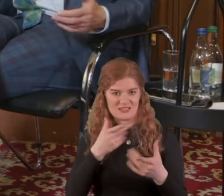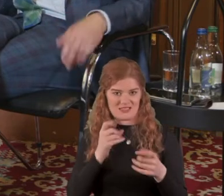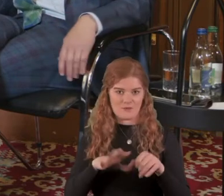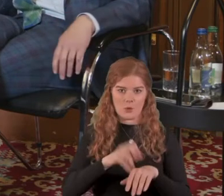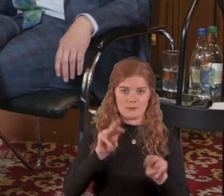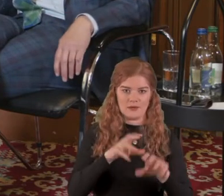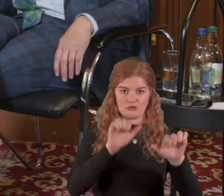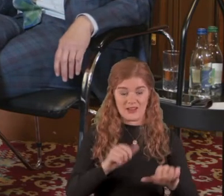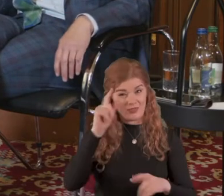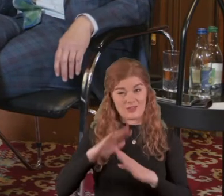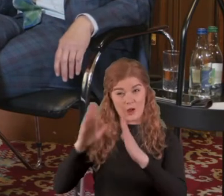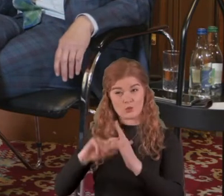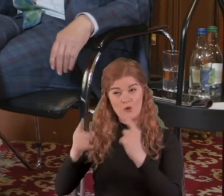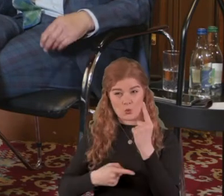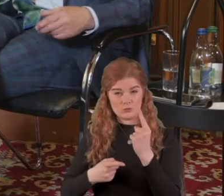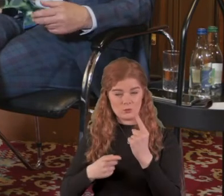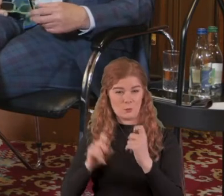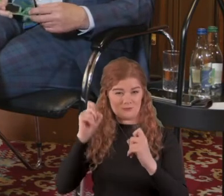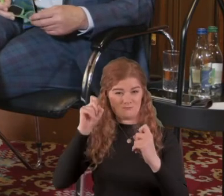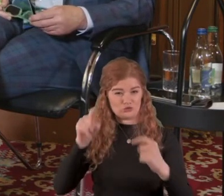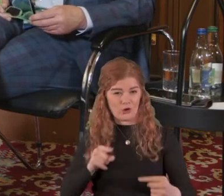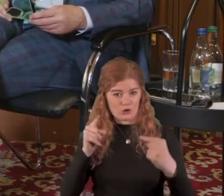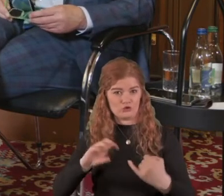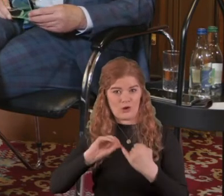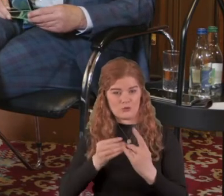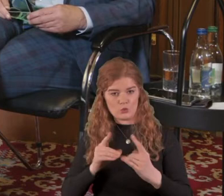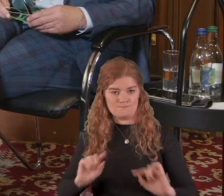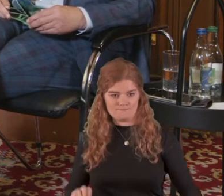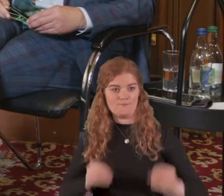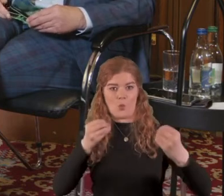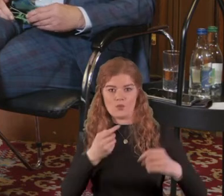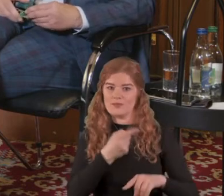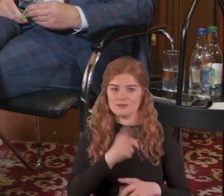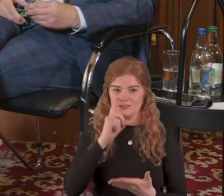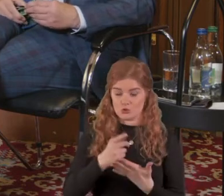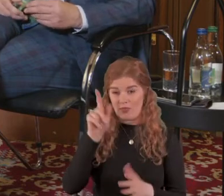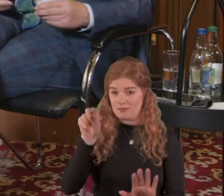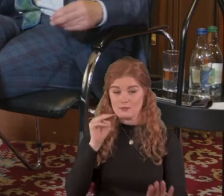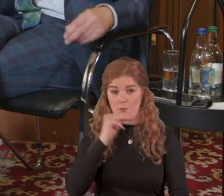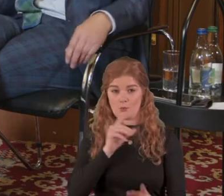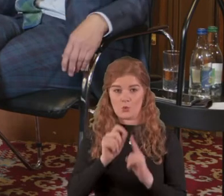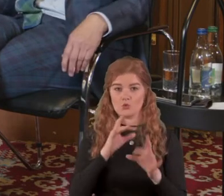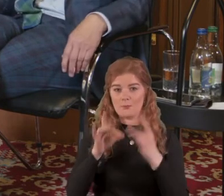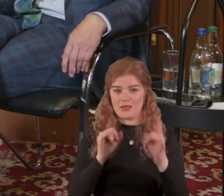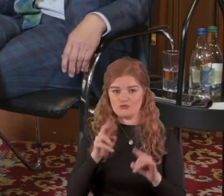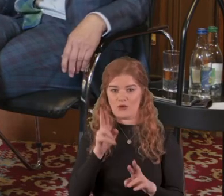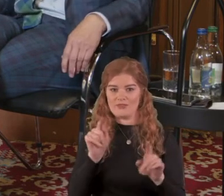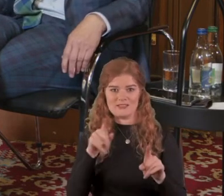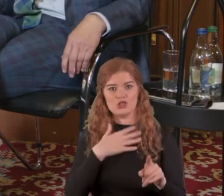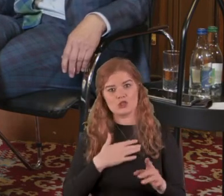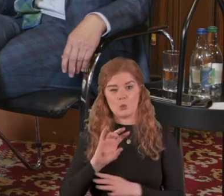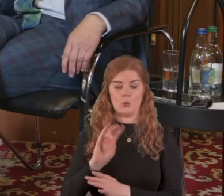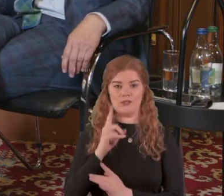House of Lords would have had trouble standing against a majority of that size. So I think that's a very important point to make, that it was purely a quid pro